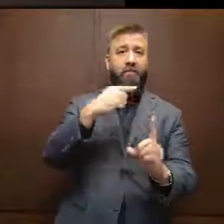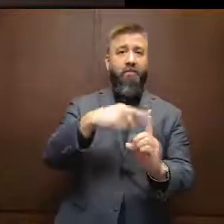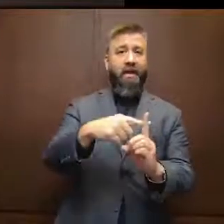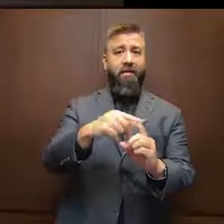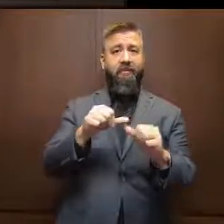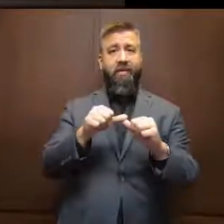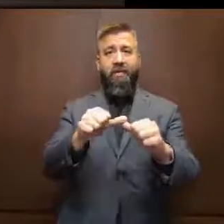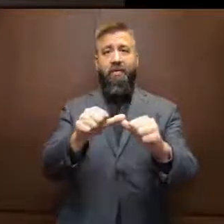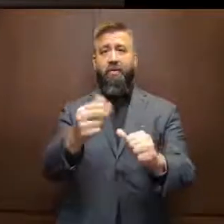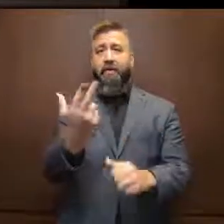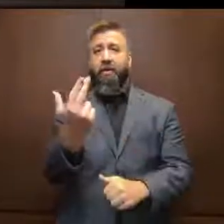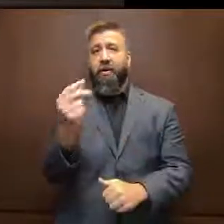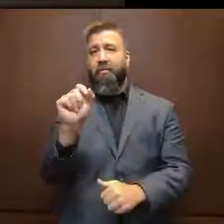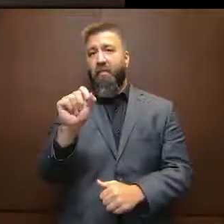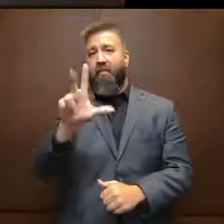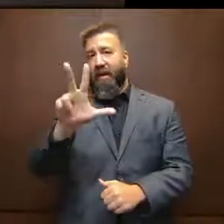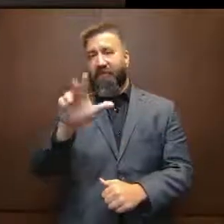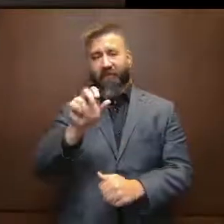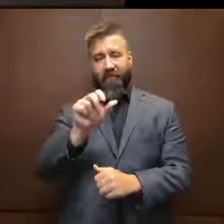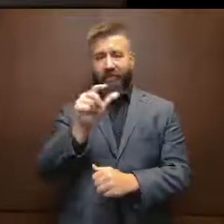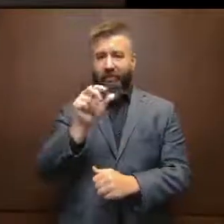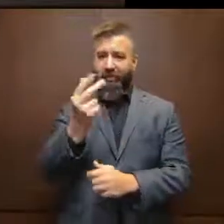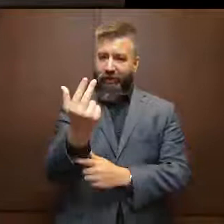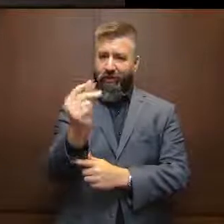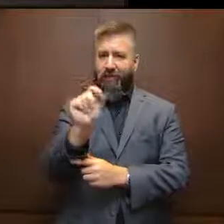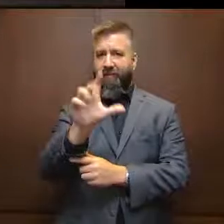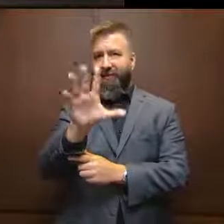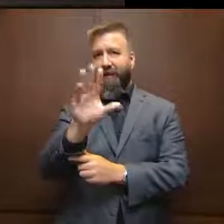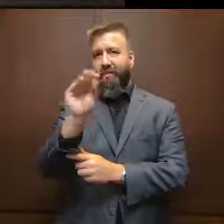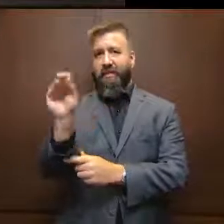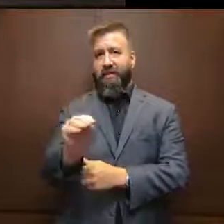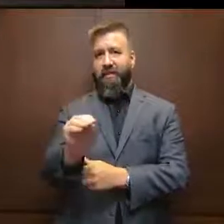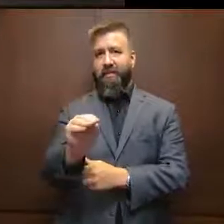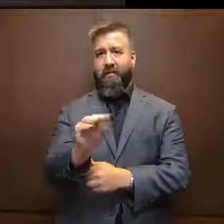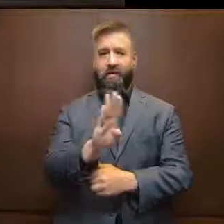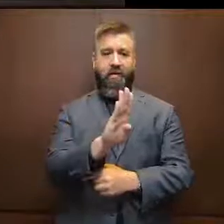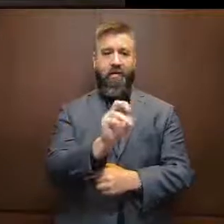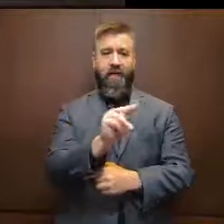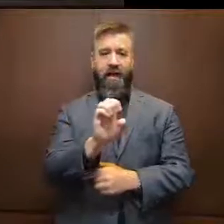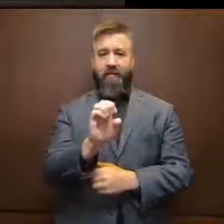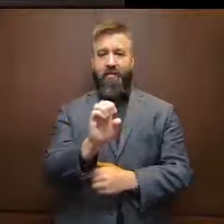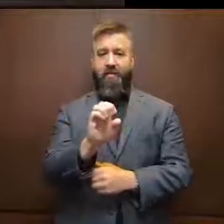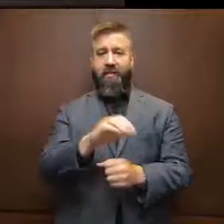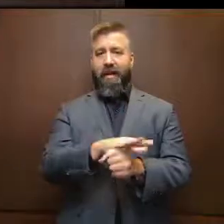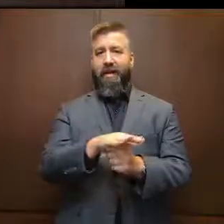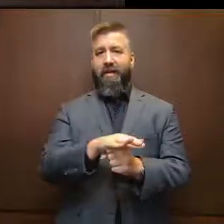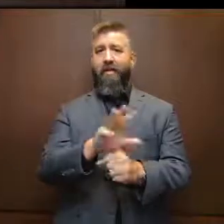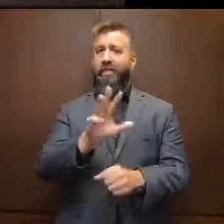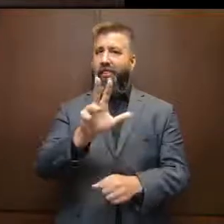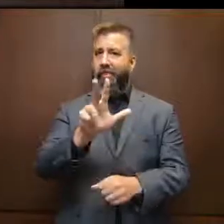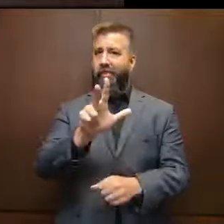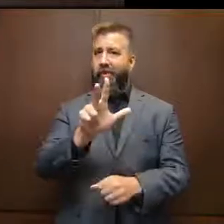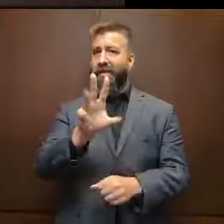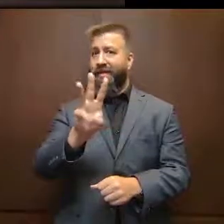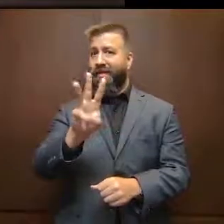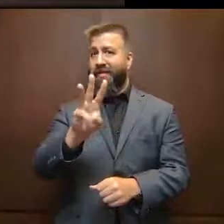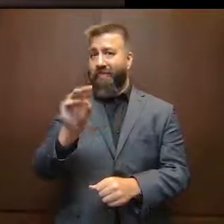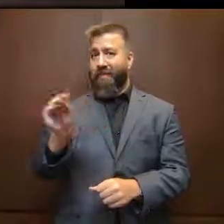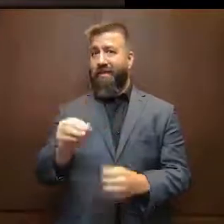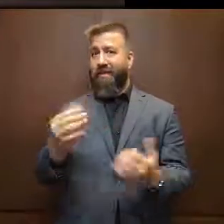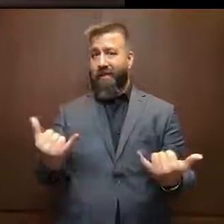remains at 13.5%. Bond County clocks in at 36% today. Clinton County